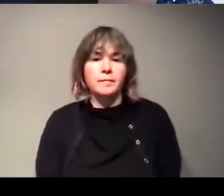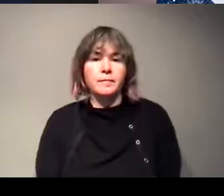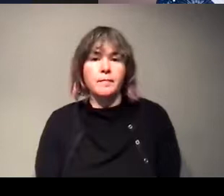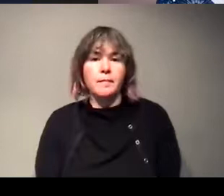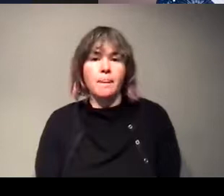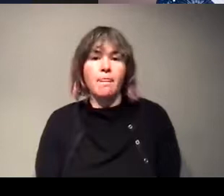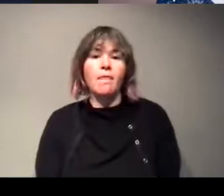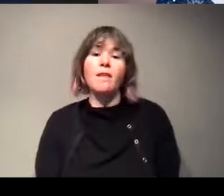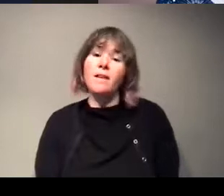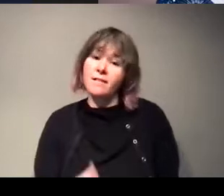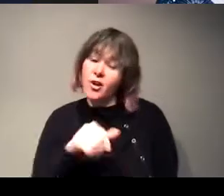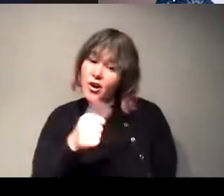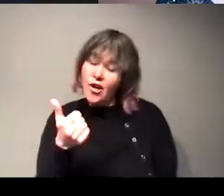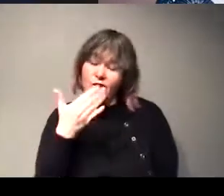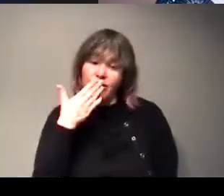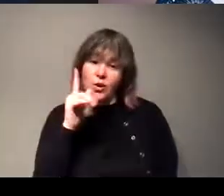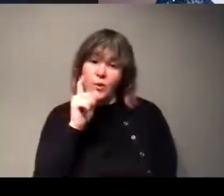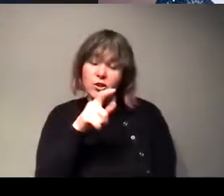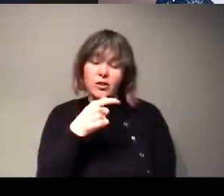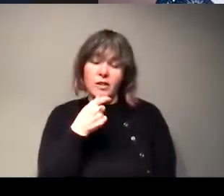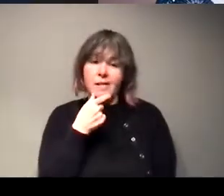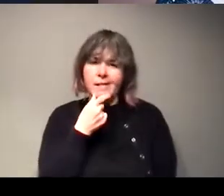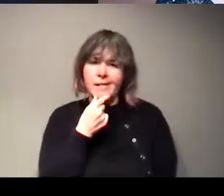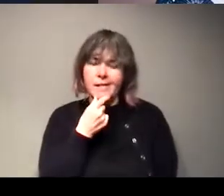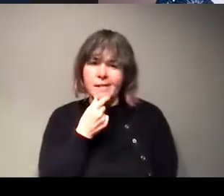That's another great question. I actually,